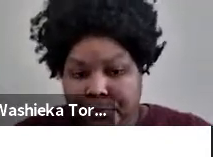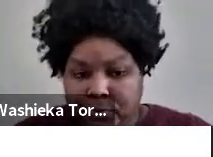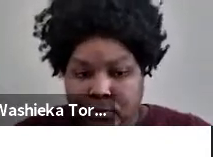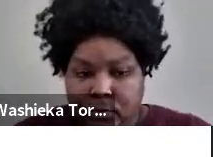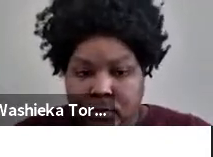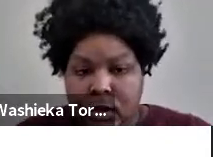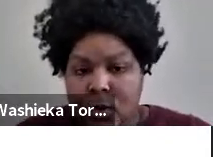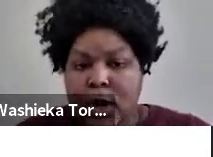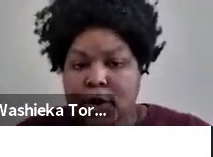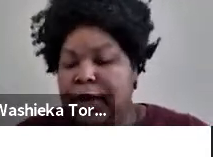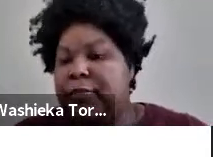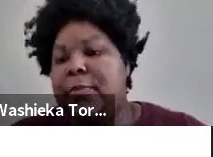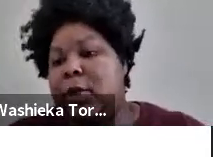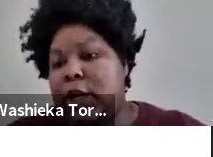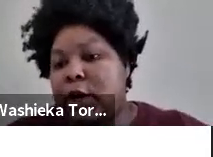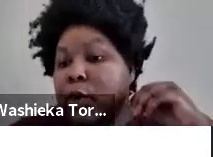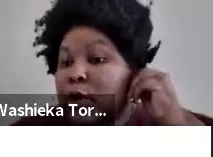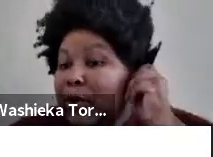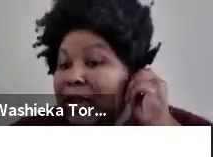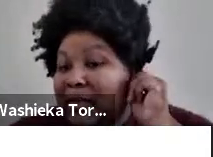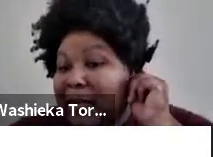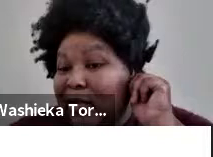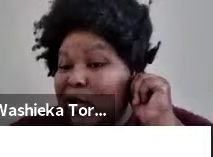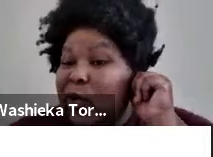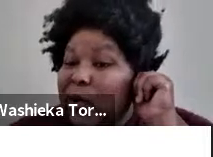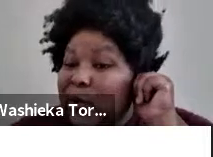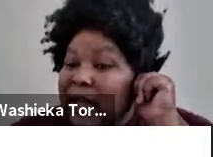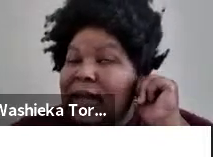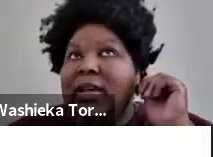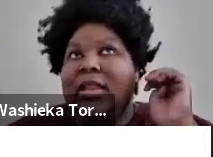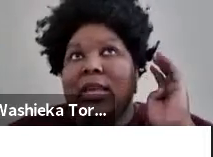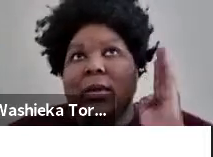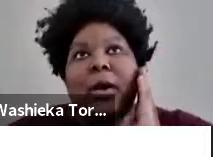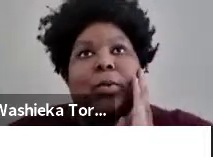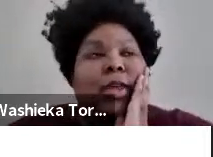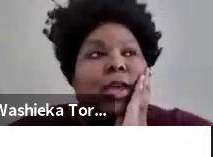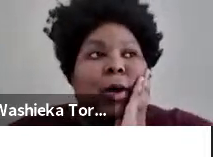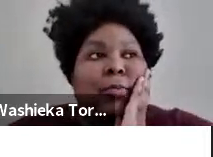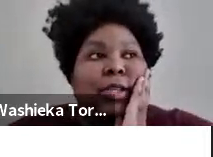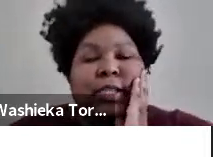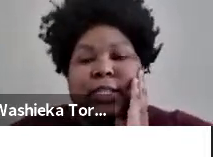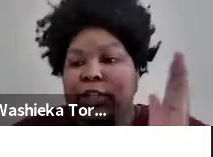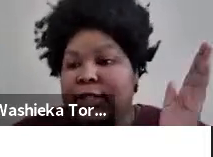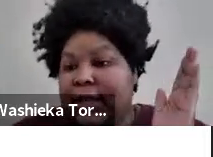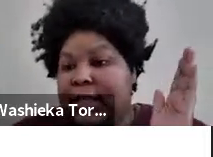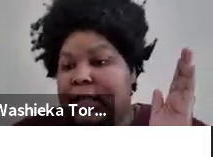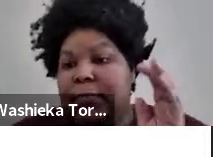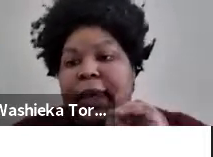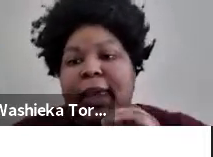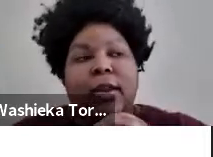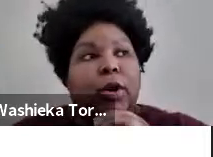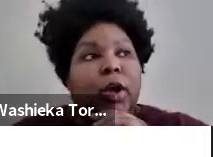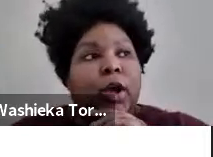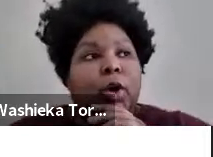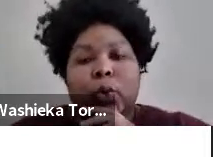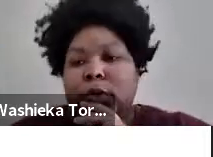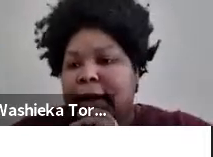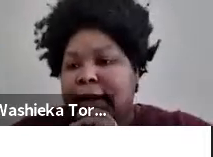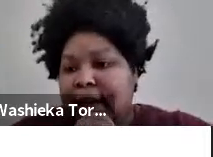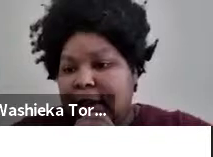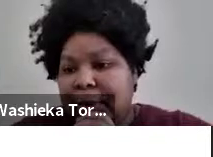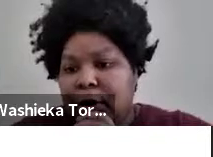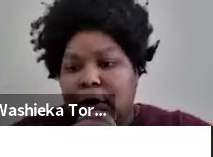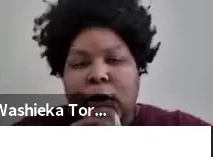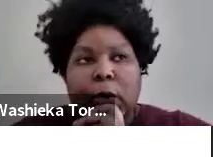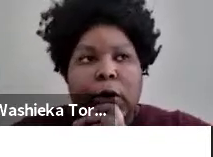So, when you think of community, who do you think about? Who are we thinking about when we're thinking about these decisions that need to be made, or who's